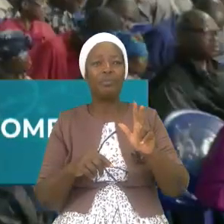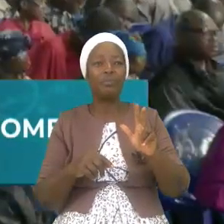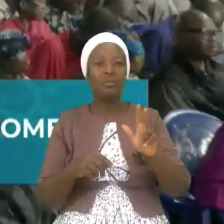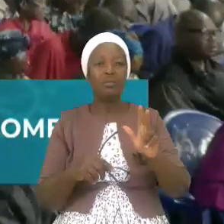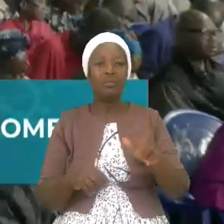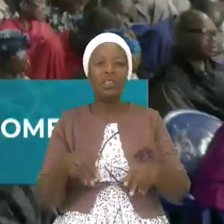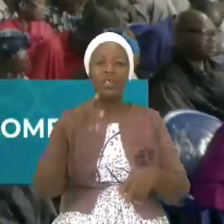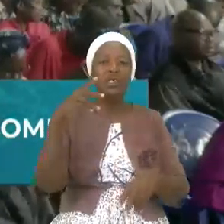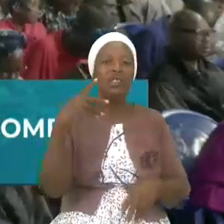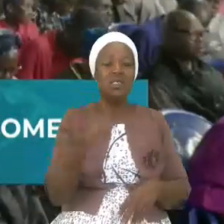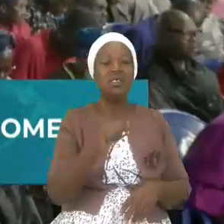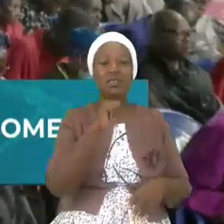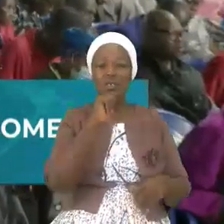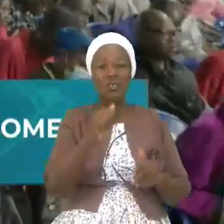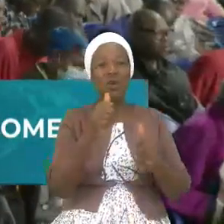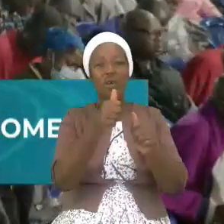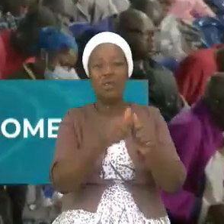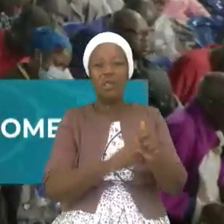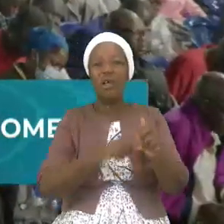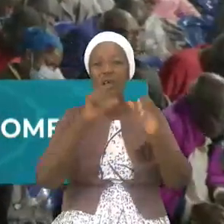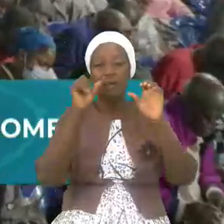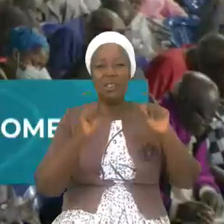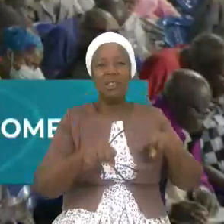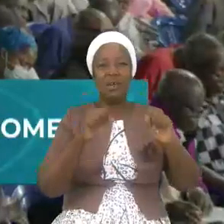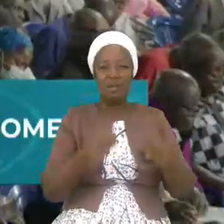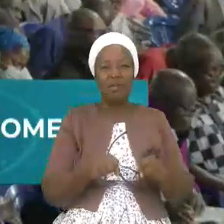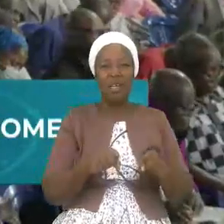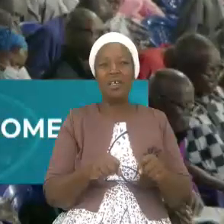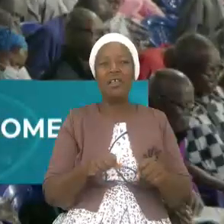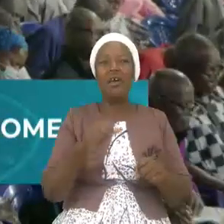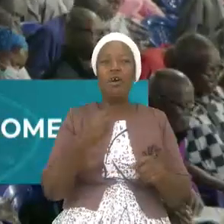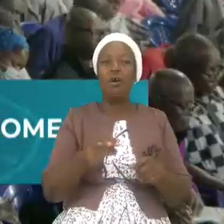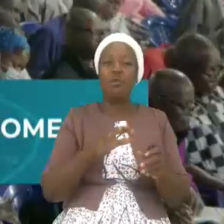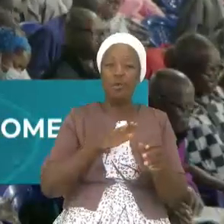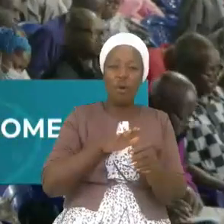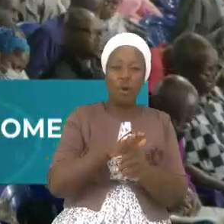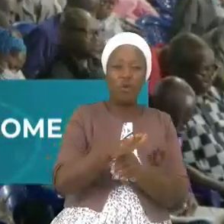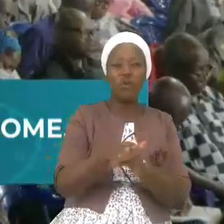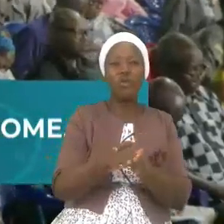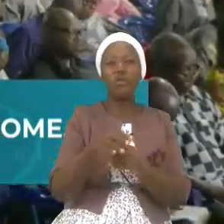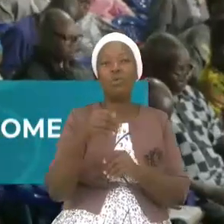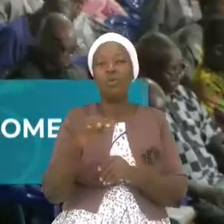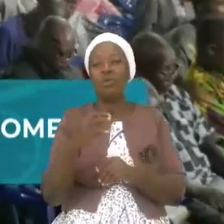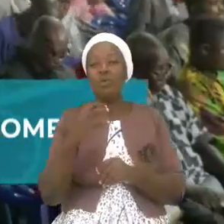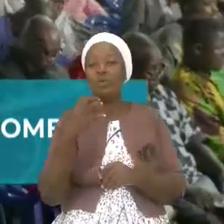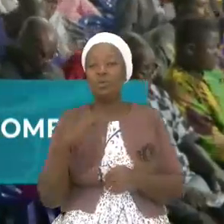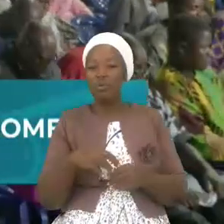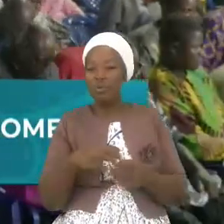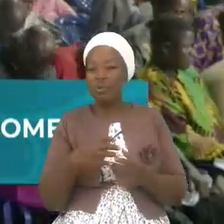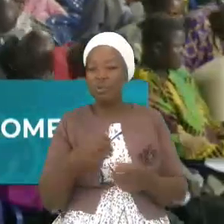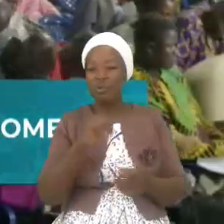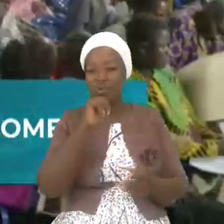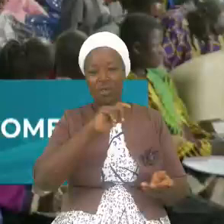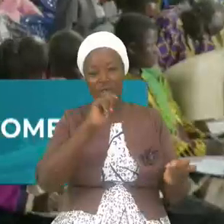of awesome, unchangeable prophecies. We're looking at Daniel chapter